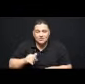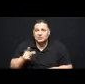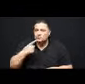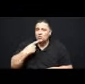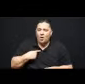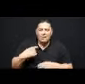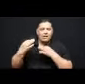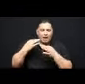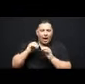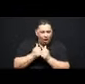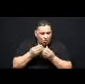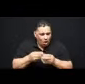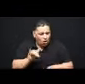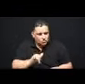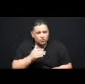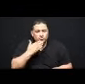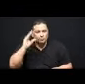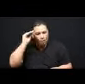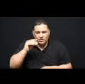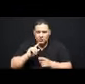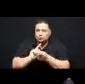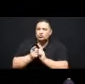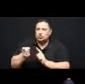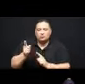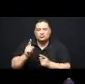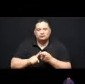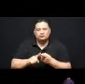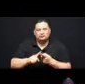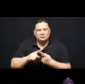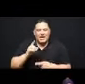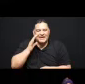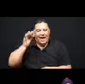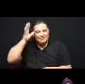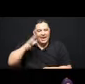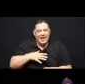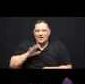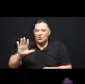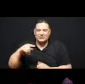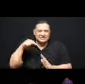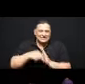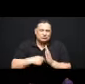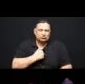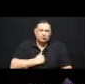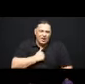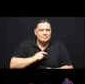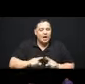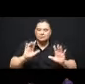a cat man, your deepest regret. But we aren't here to talk politics.